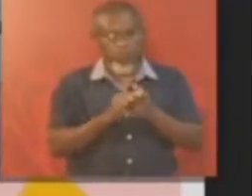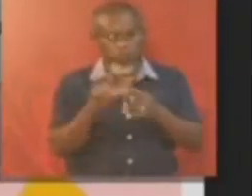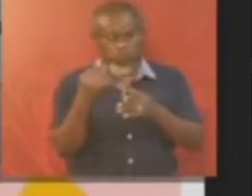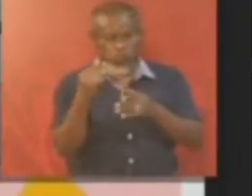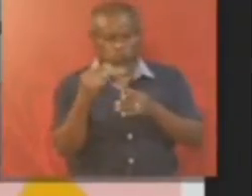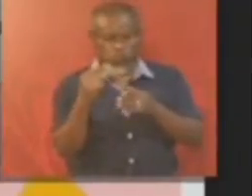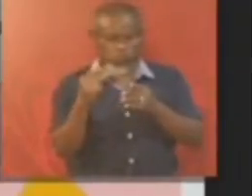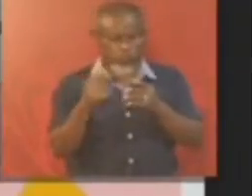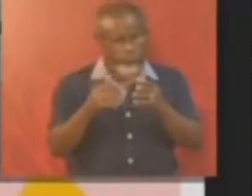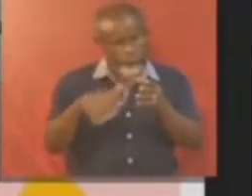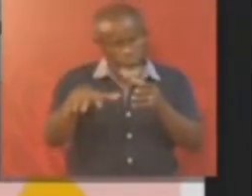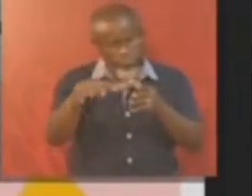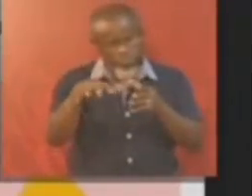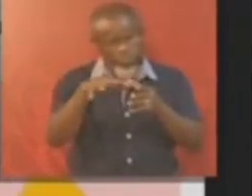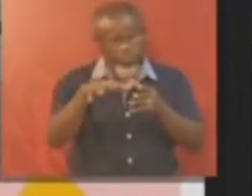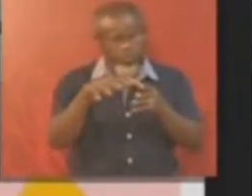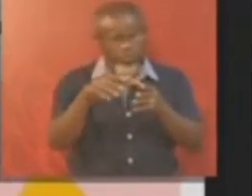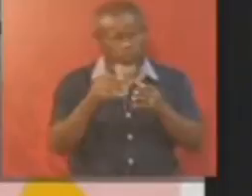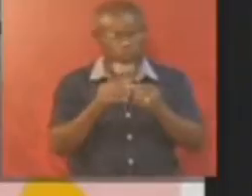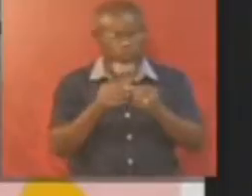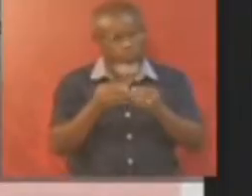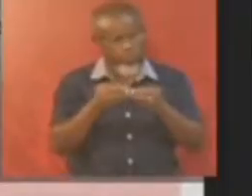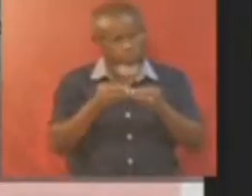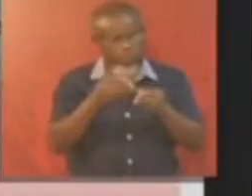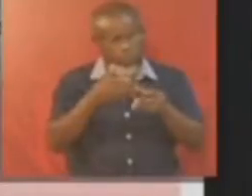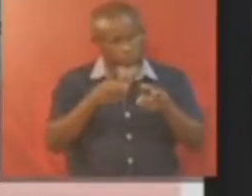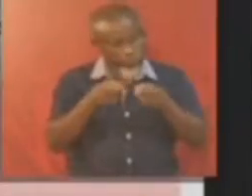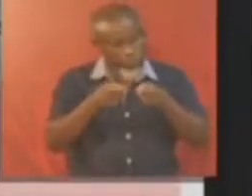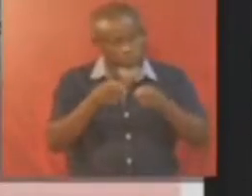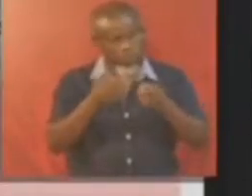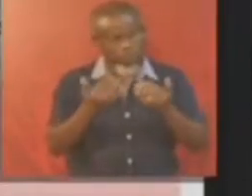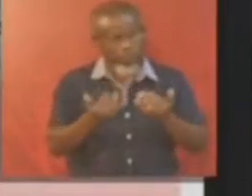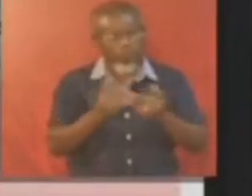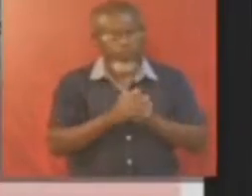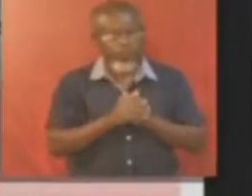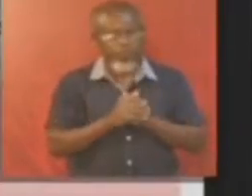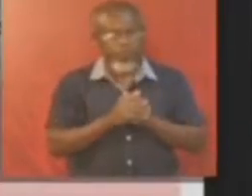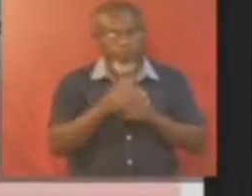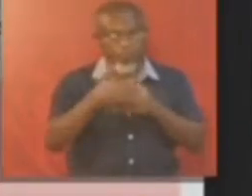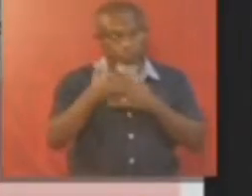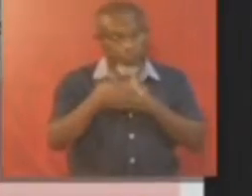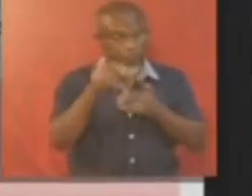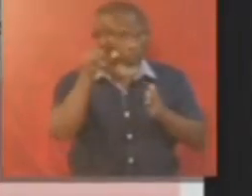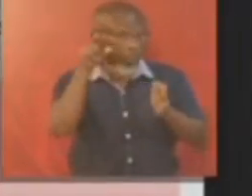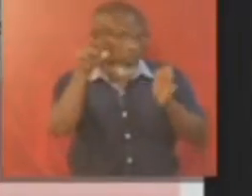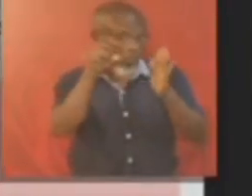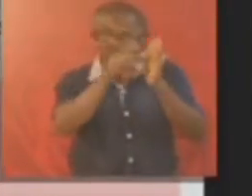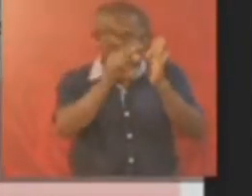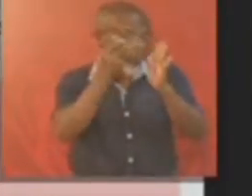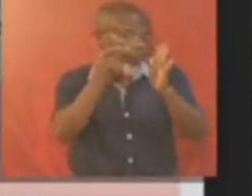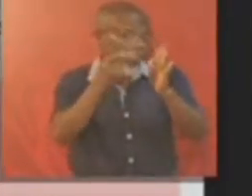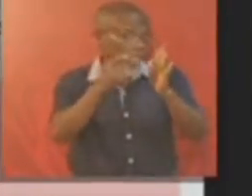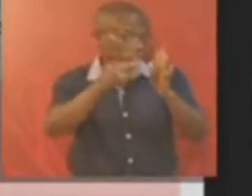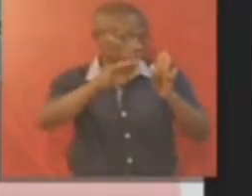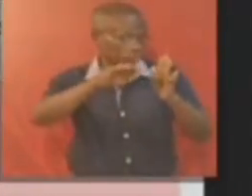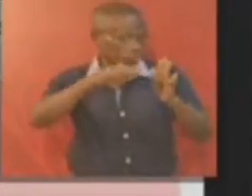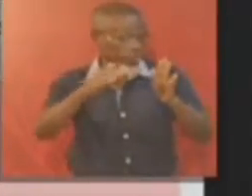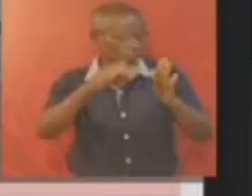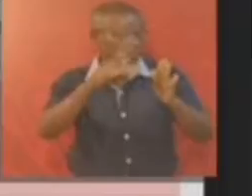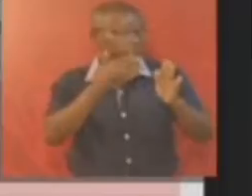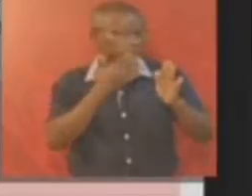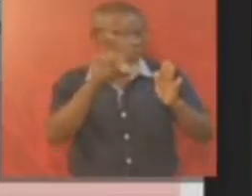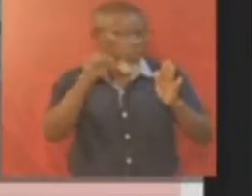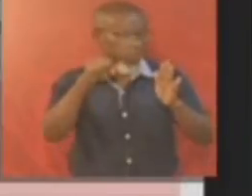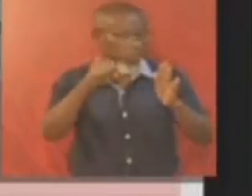terms of acute viral illness. Next slide. So the next slide shows a similar pattern with different colors, but we see